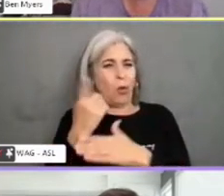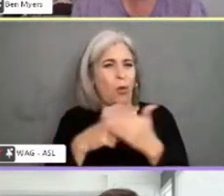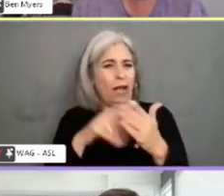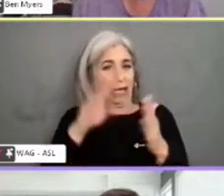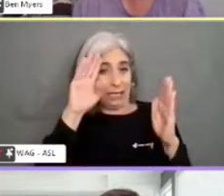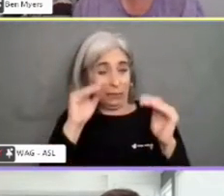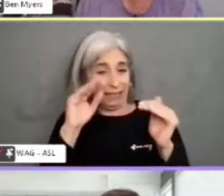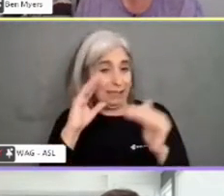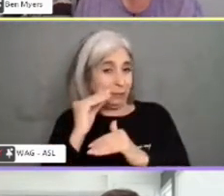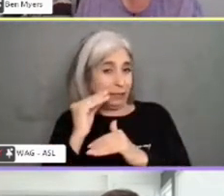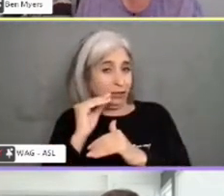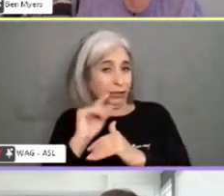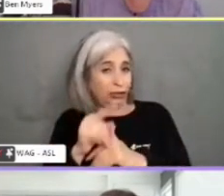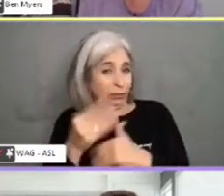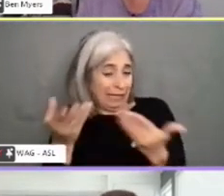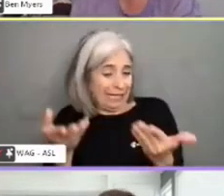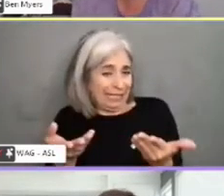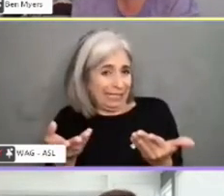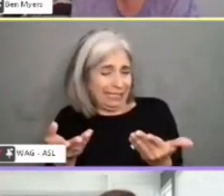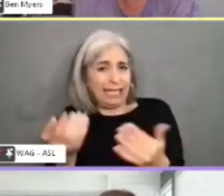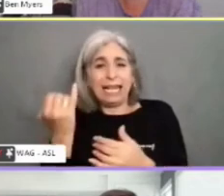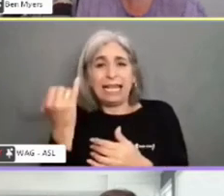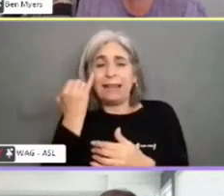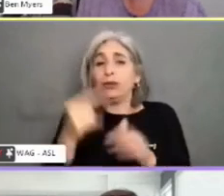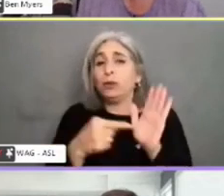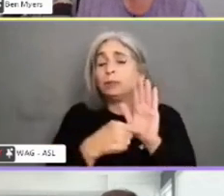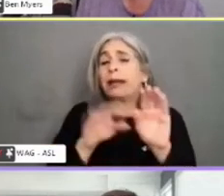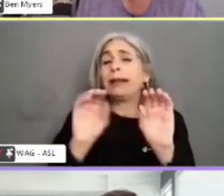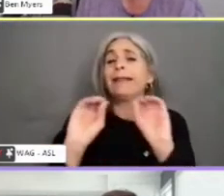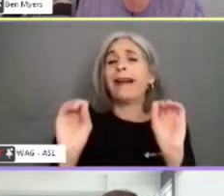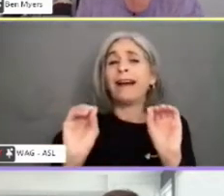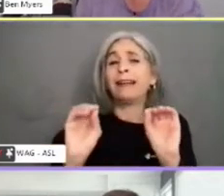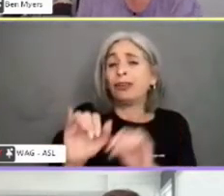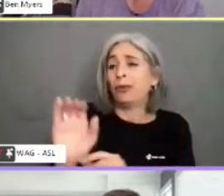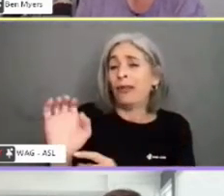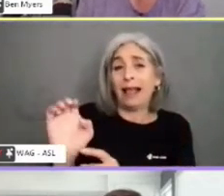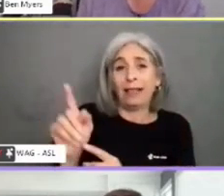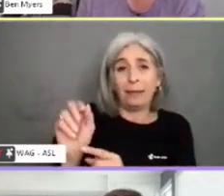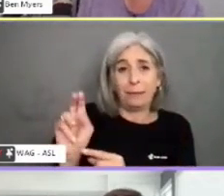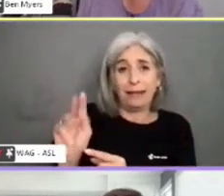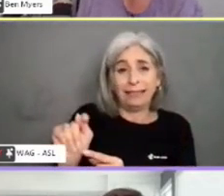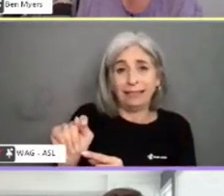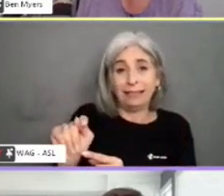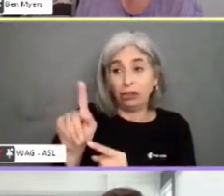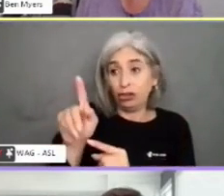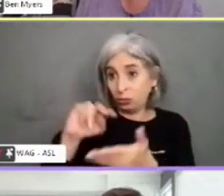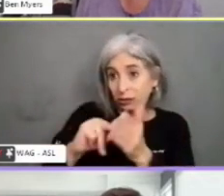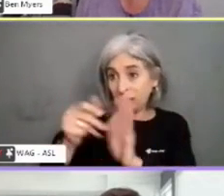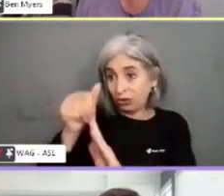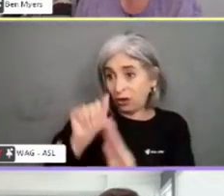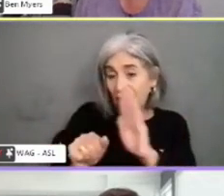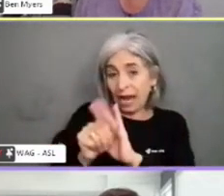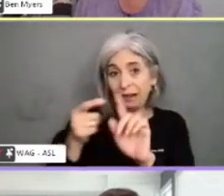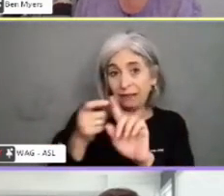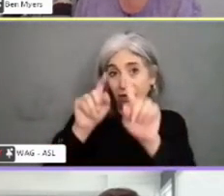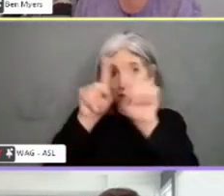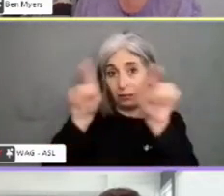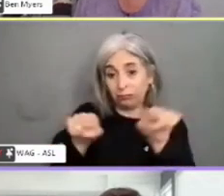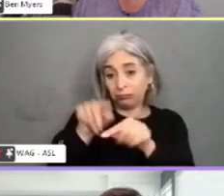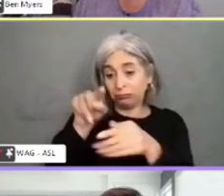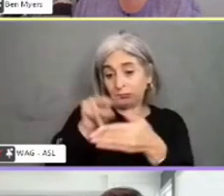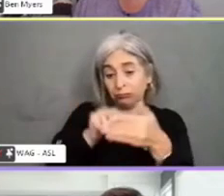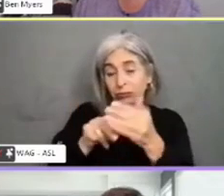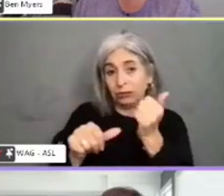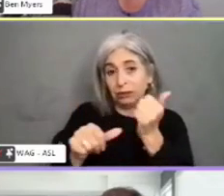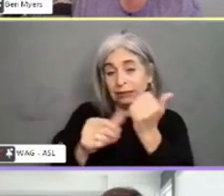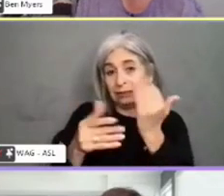expected experience was. When you display none that element, did you really mean to hide it from assistive technology output, or